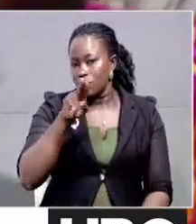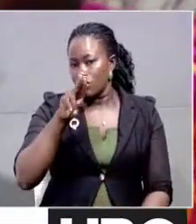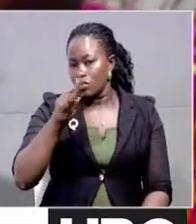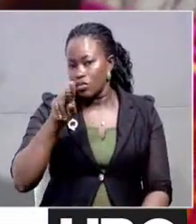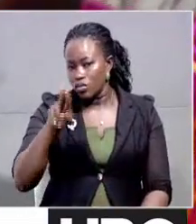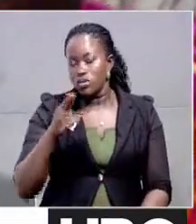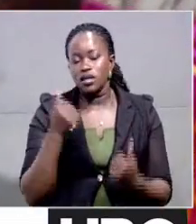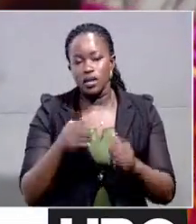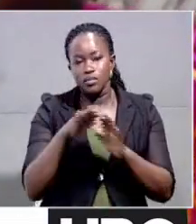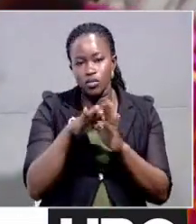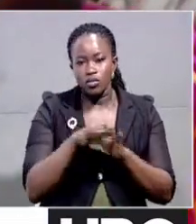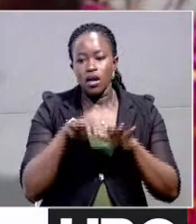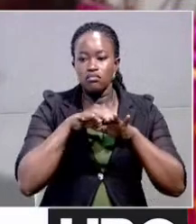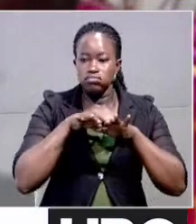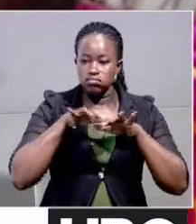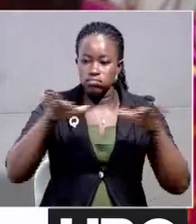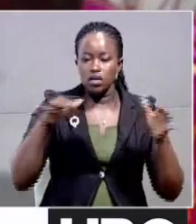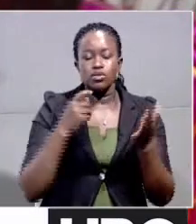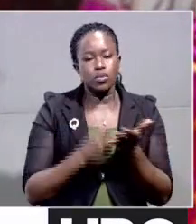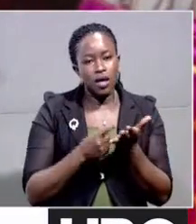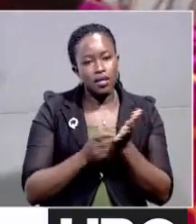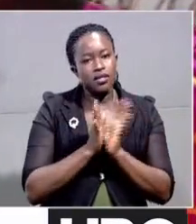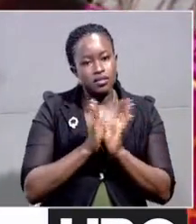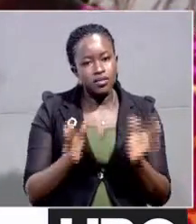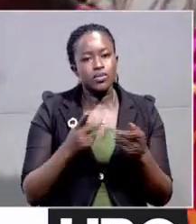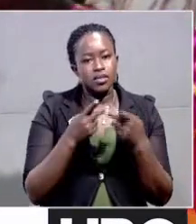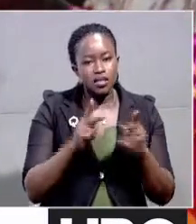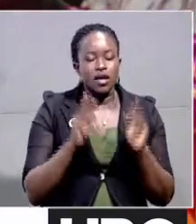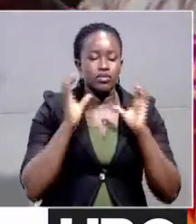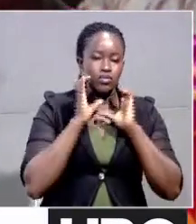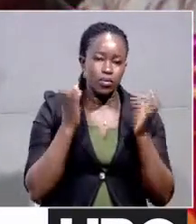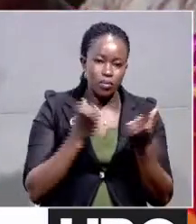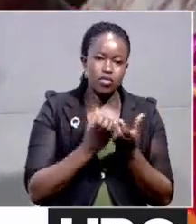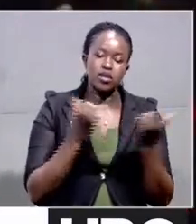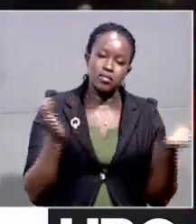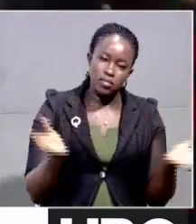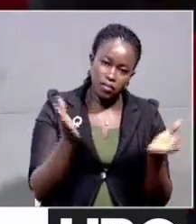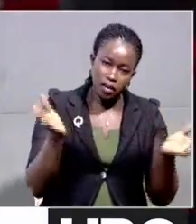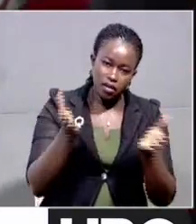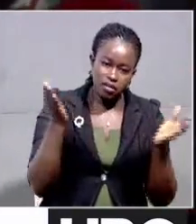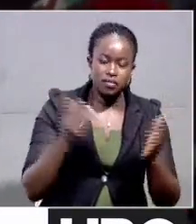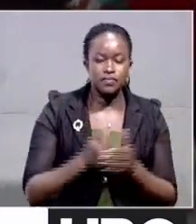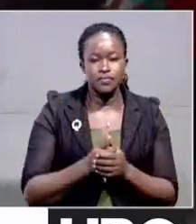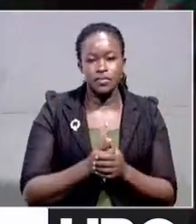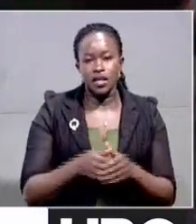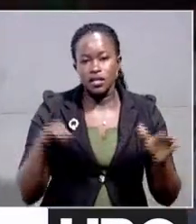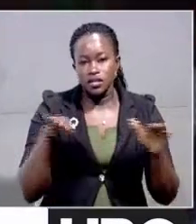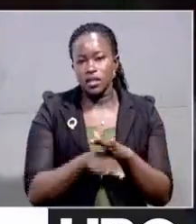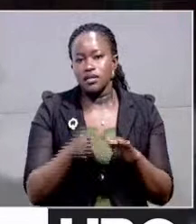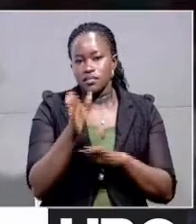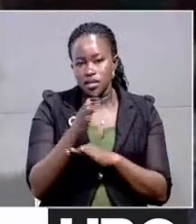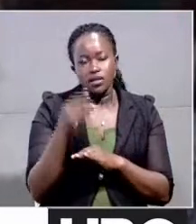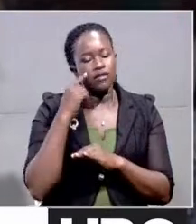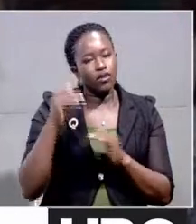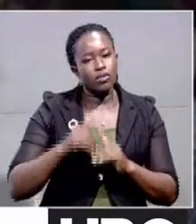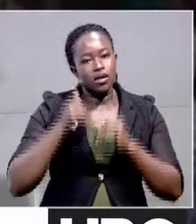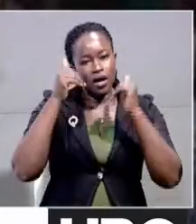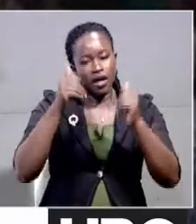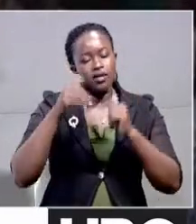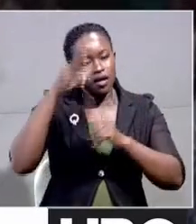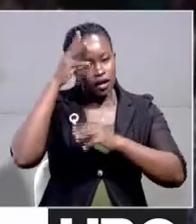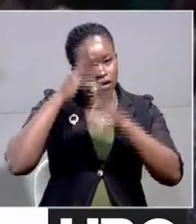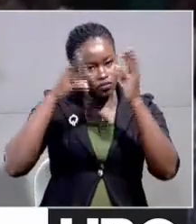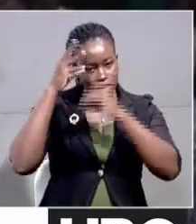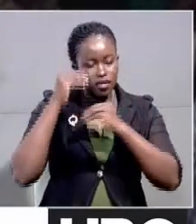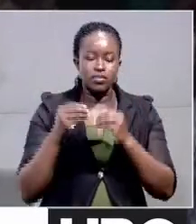rolled out across the country, beginning with community mobilization. State Minister for Higher Education Dr. Jesse